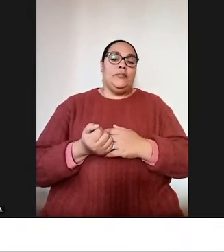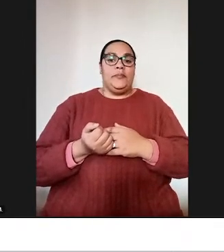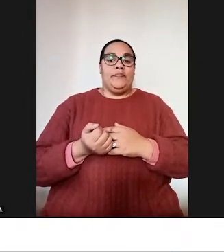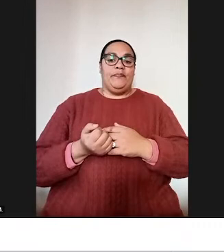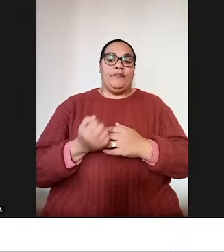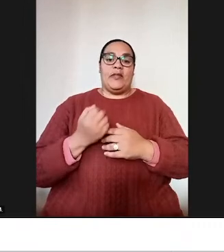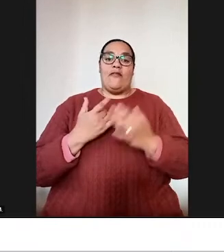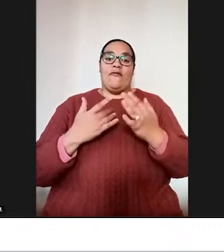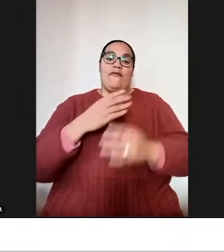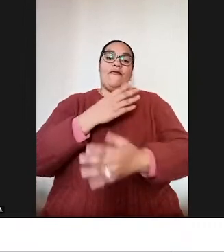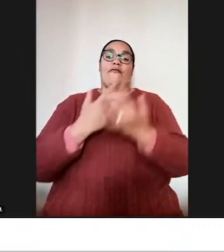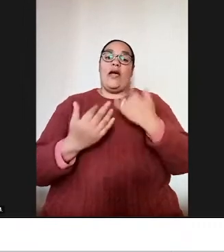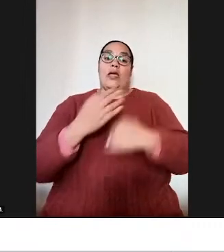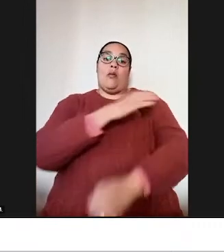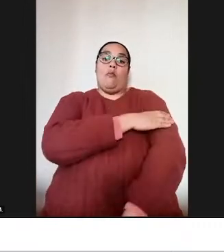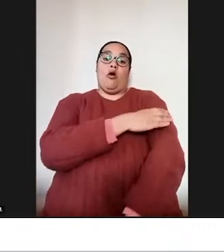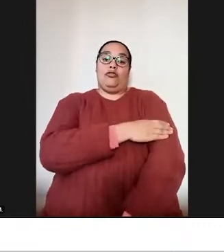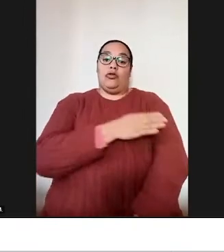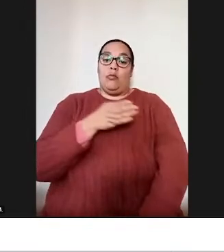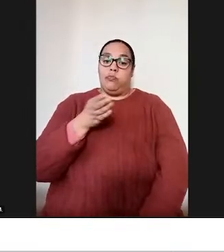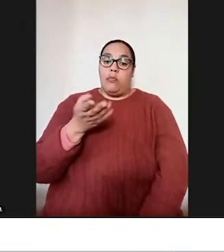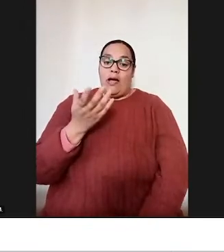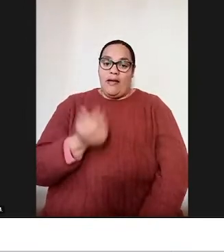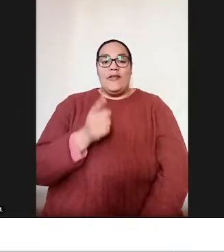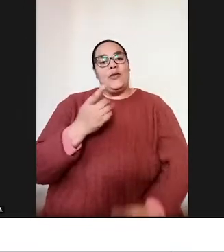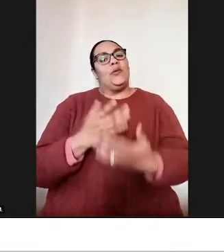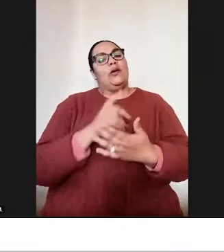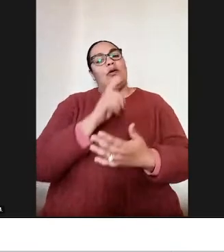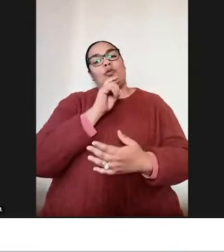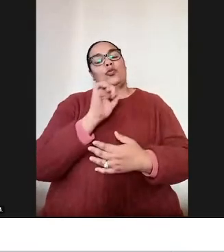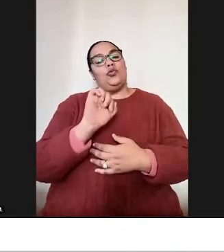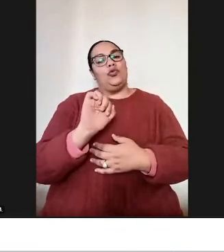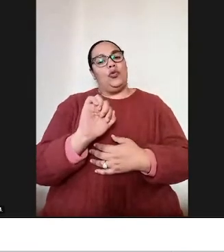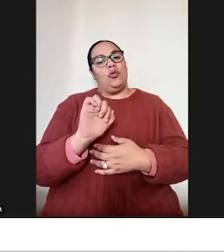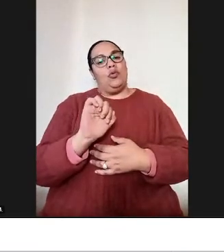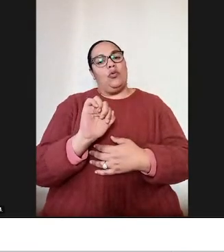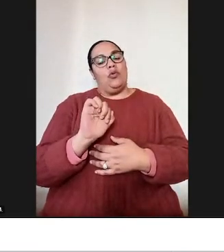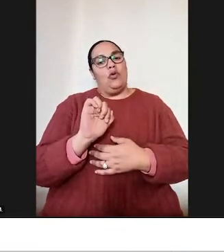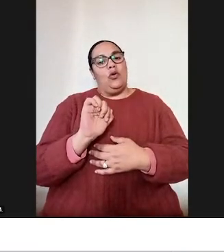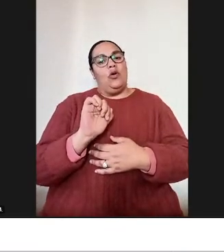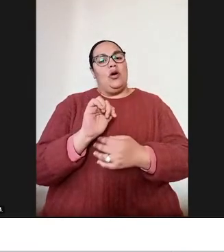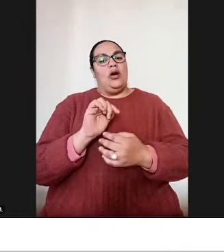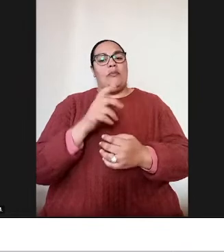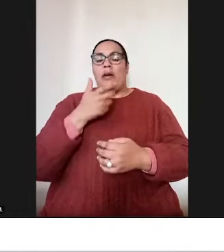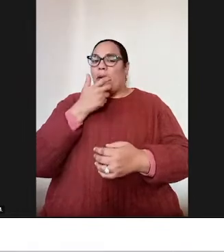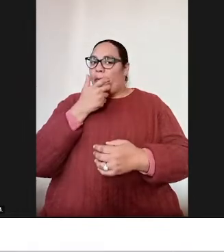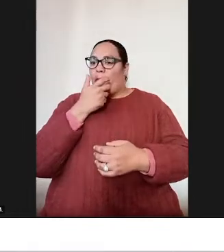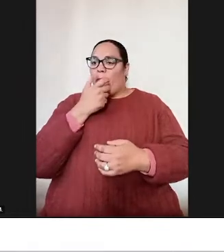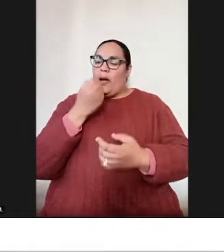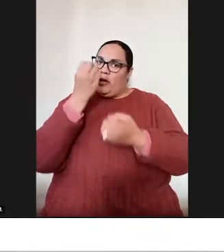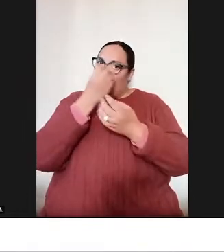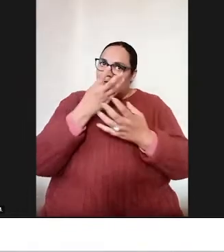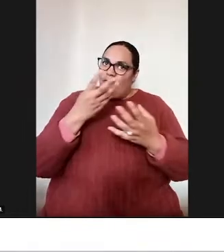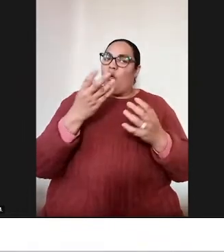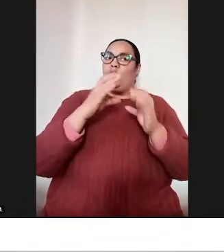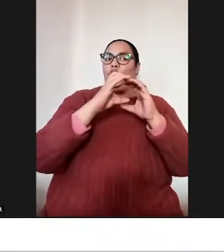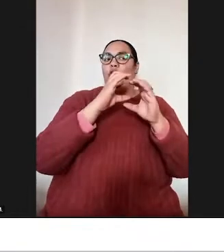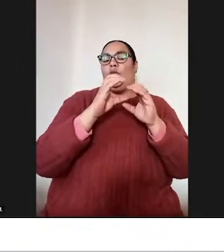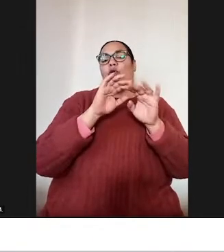fire marshals on the floors, you can use your talking radios to be able to